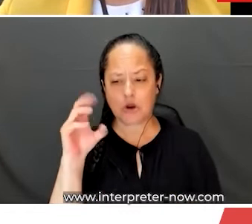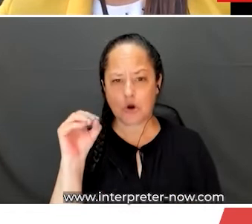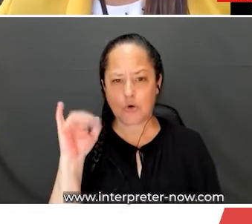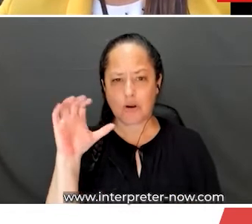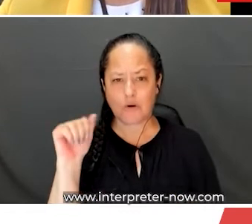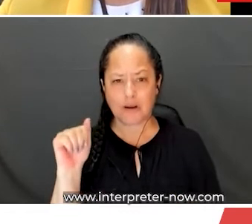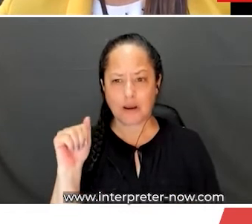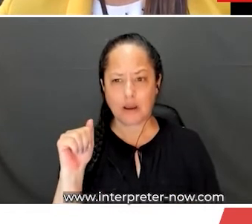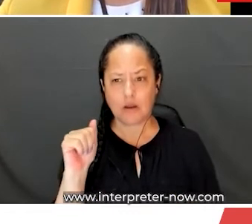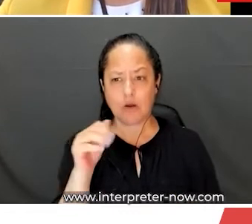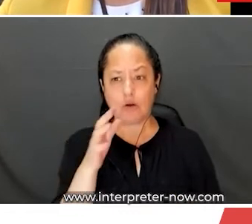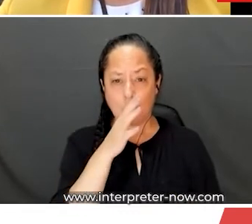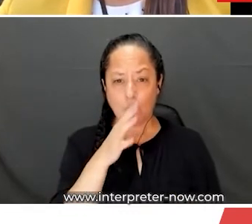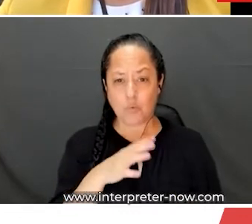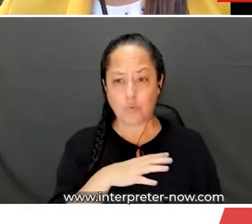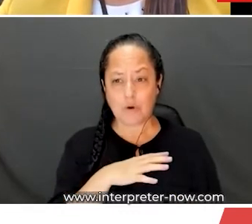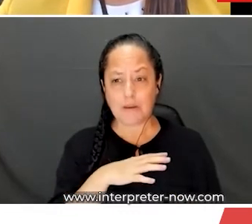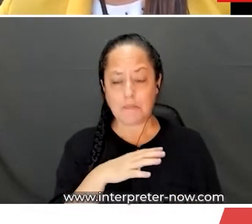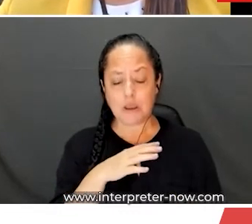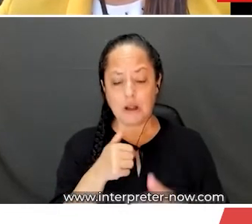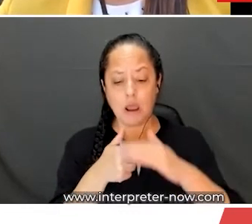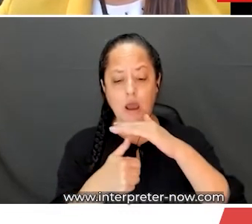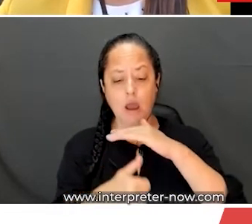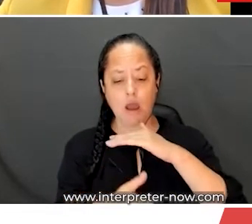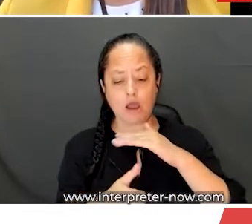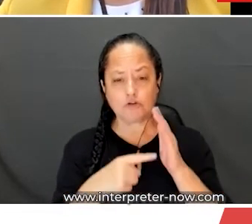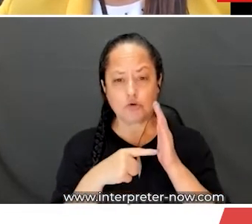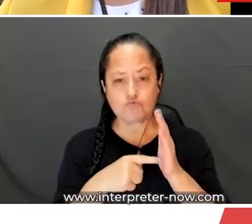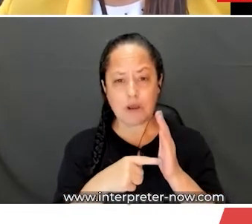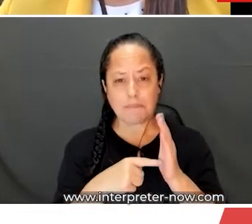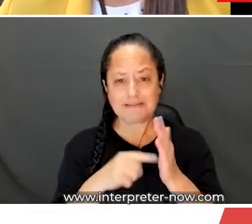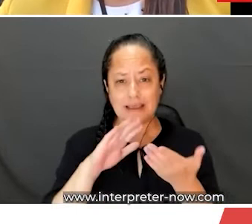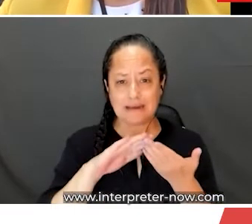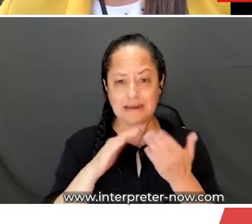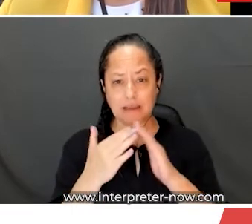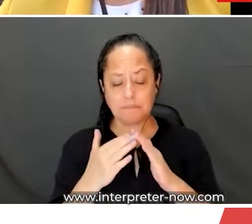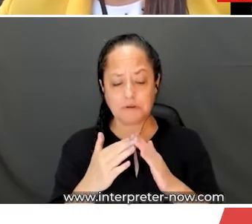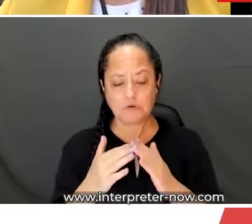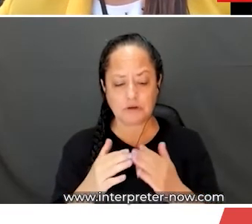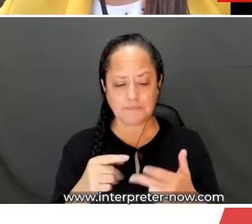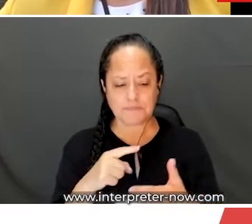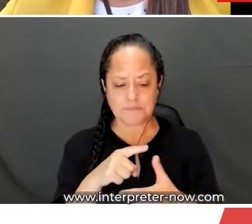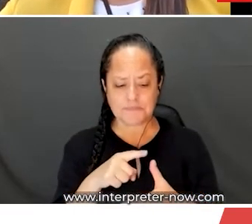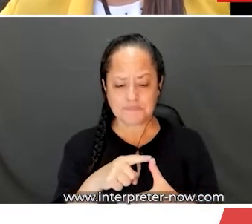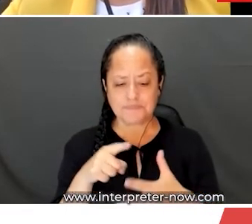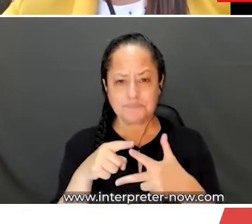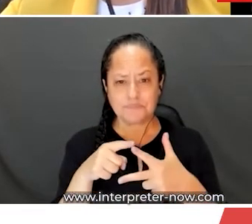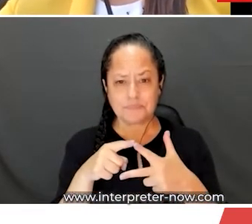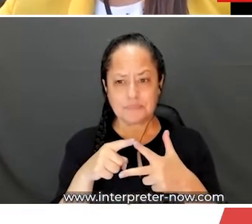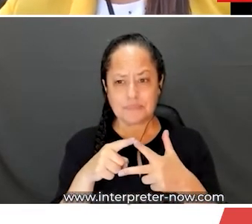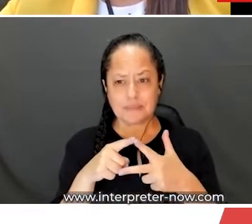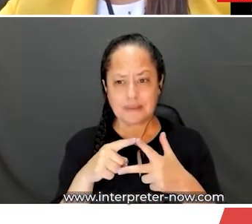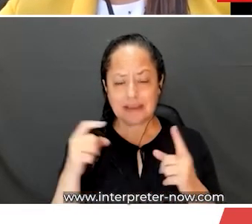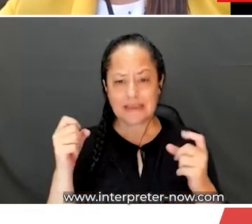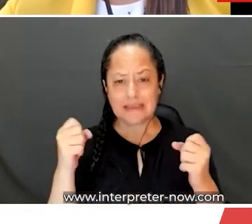instance, women in underrepresented communities. Two, it would be digital